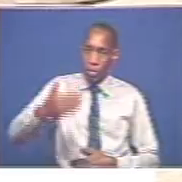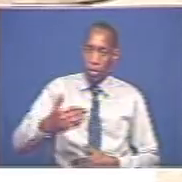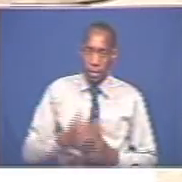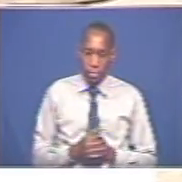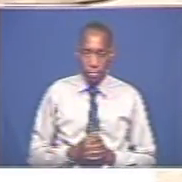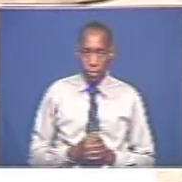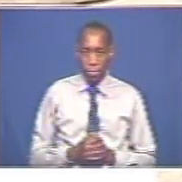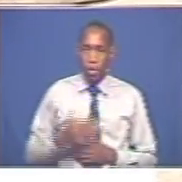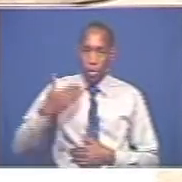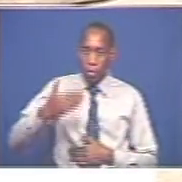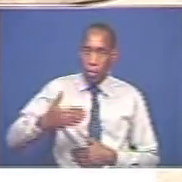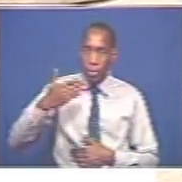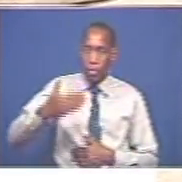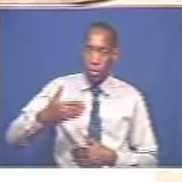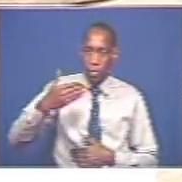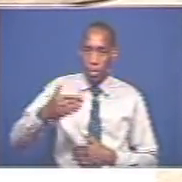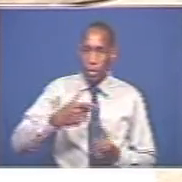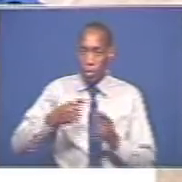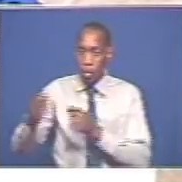Every single day, that is what I would go to